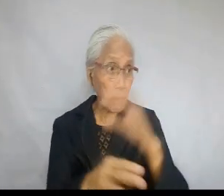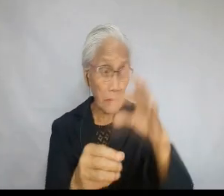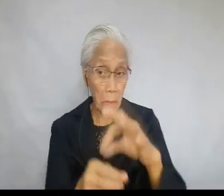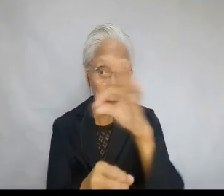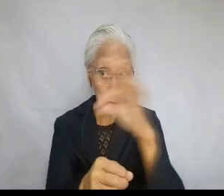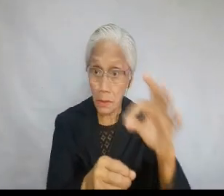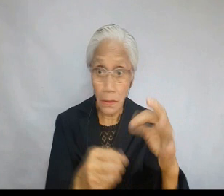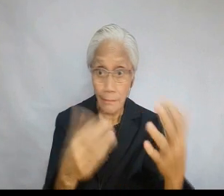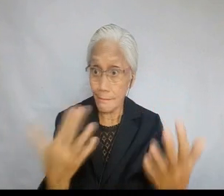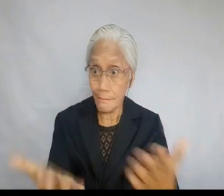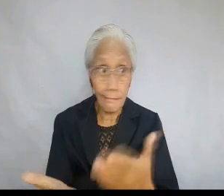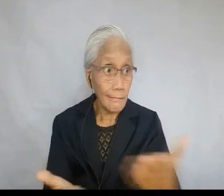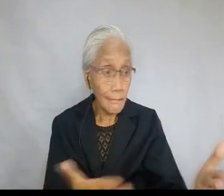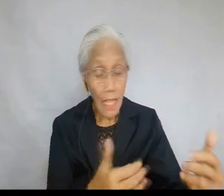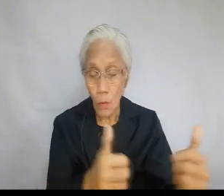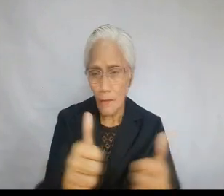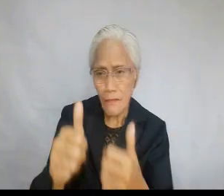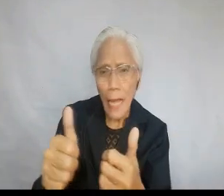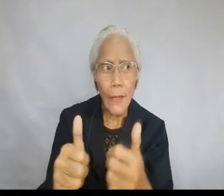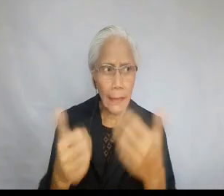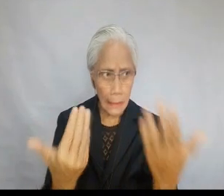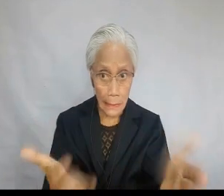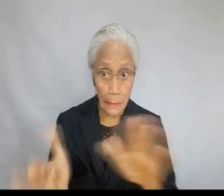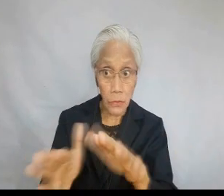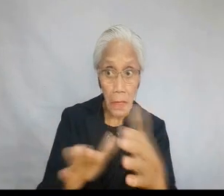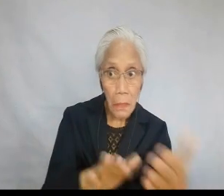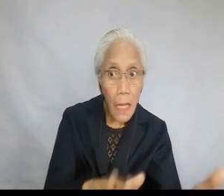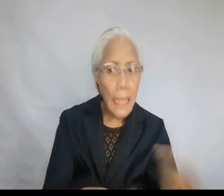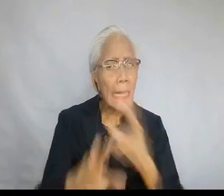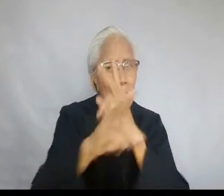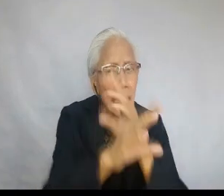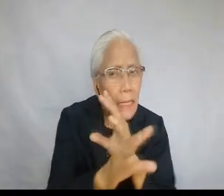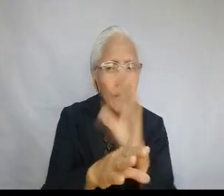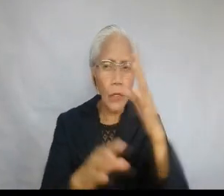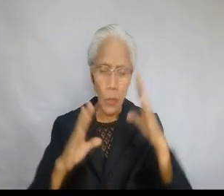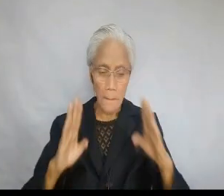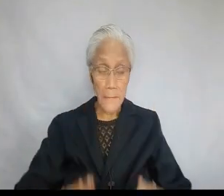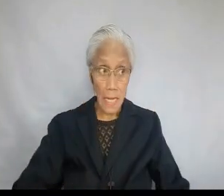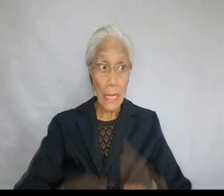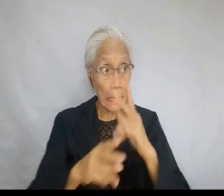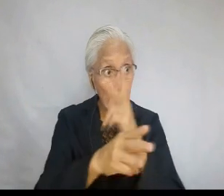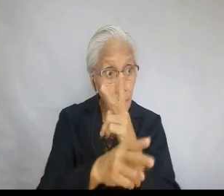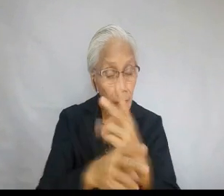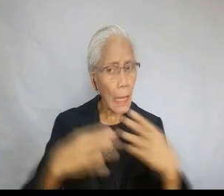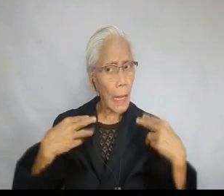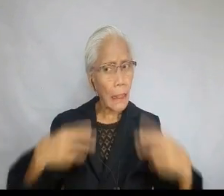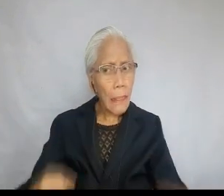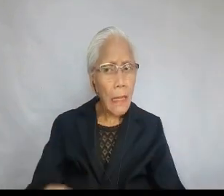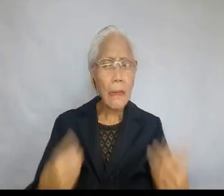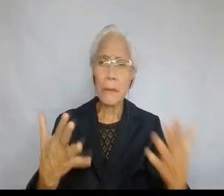soul. That is the thing that will follow us to the afterlife. Care for your body. Keep it